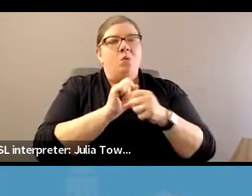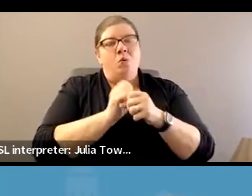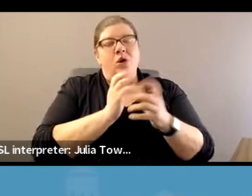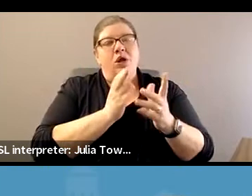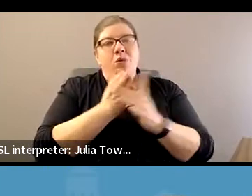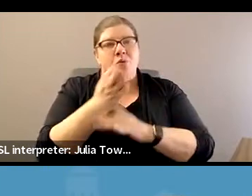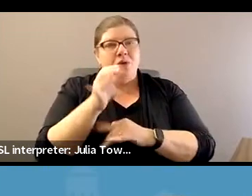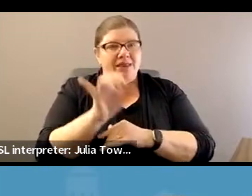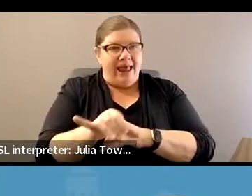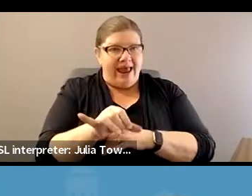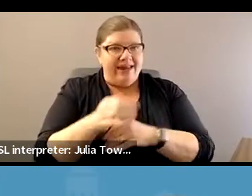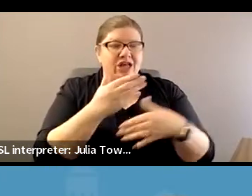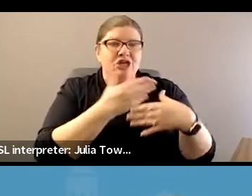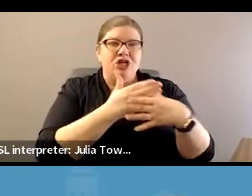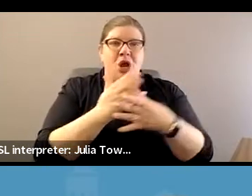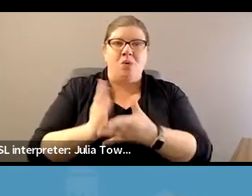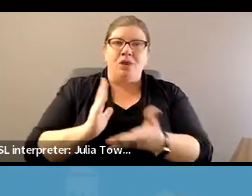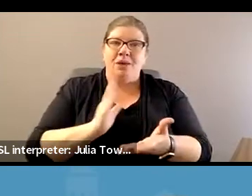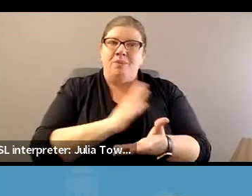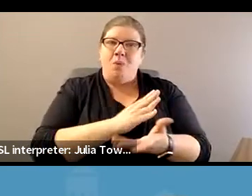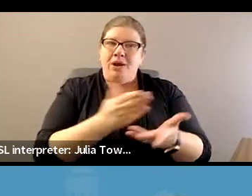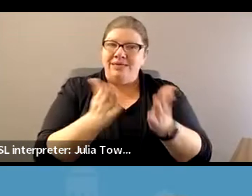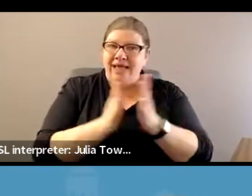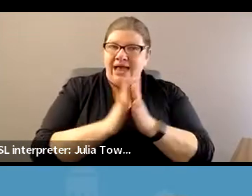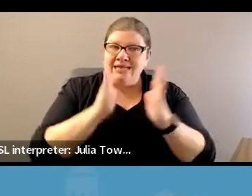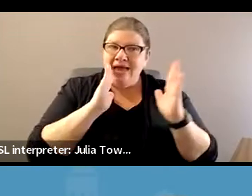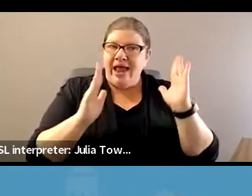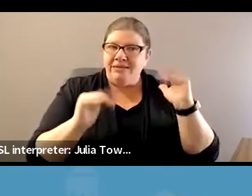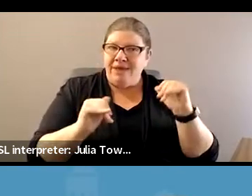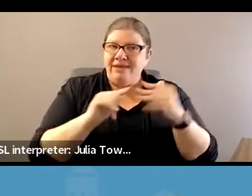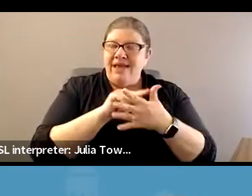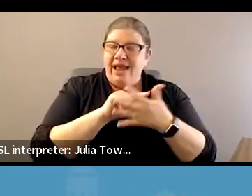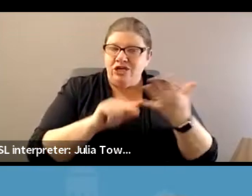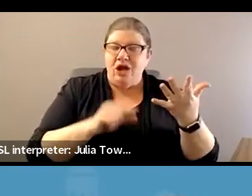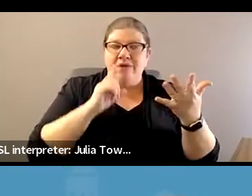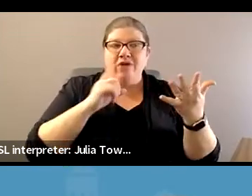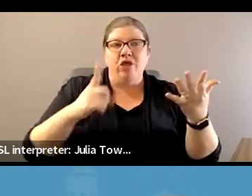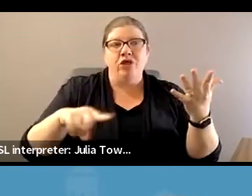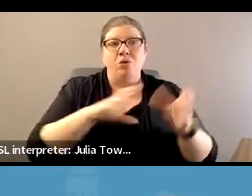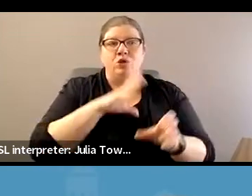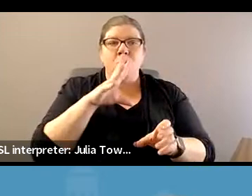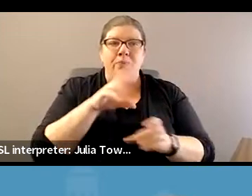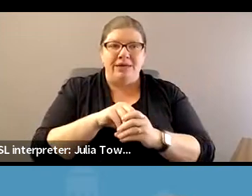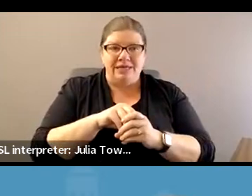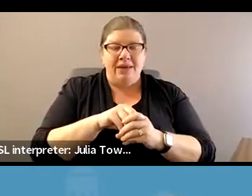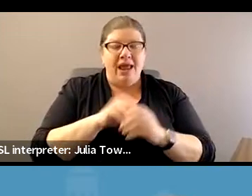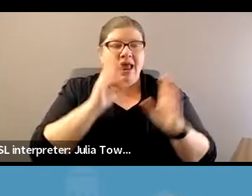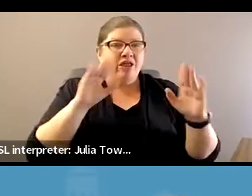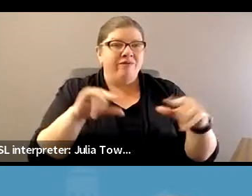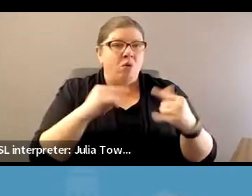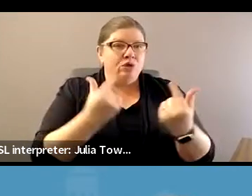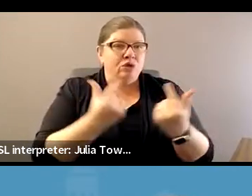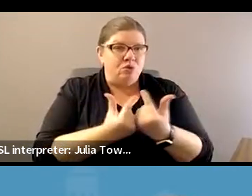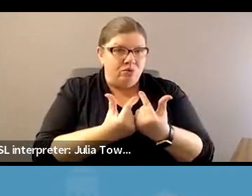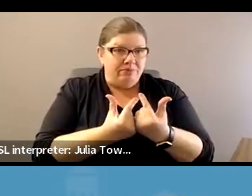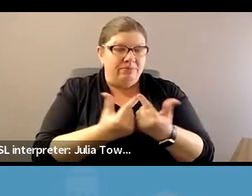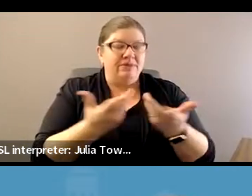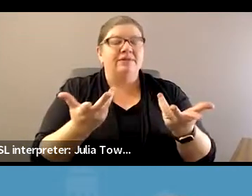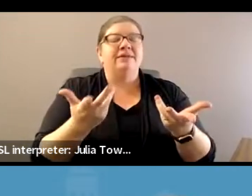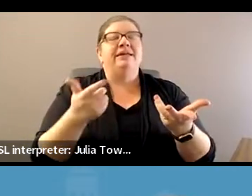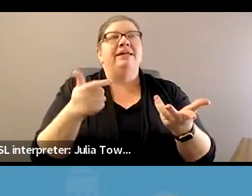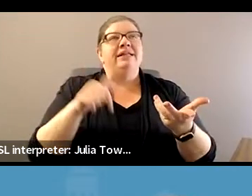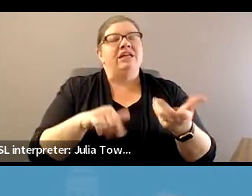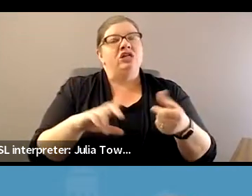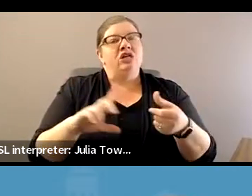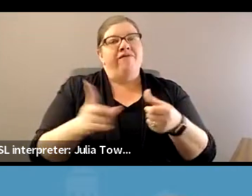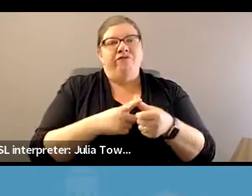and sharing what the board is asking and expectations, and also those who participated in the focus groups. This is just our